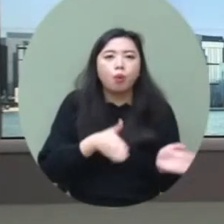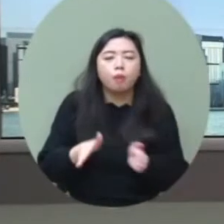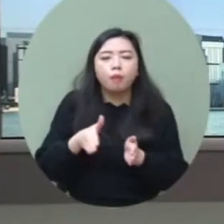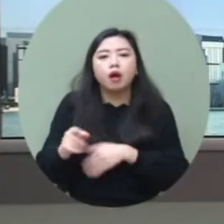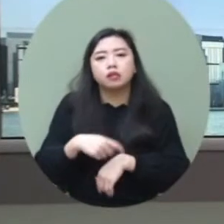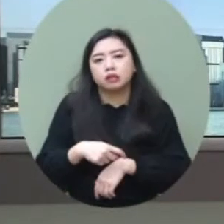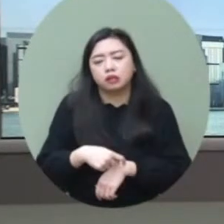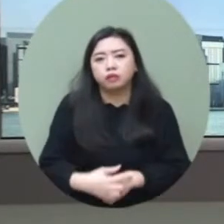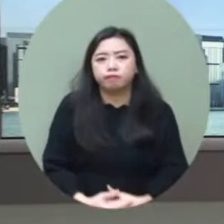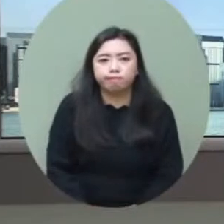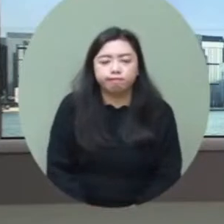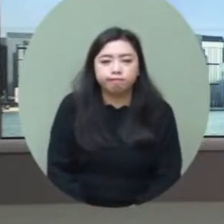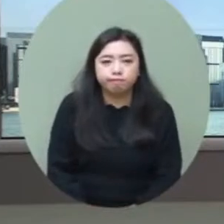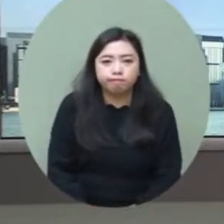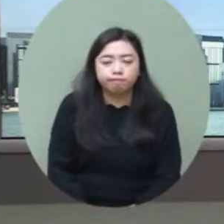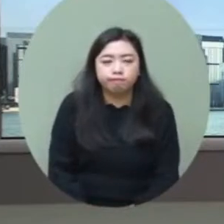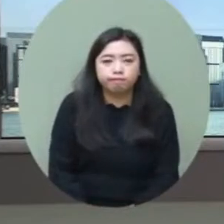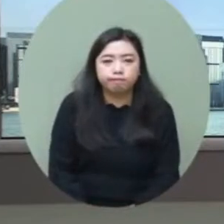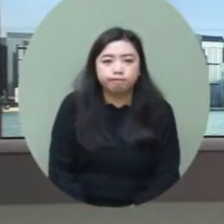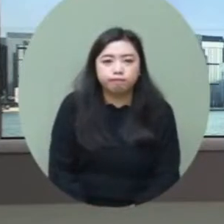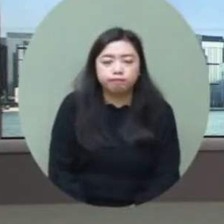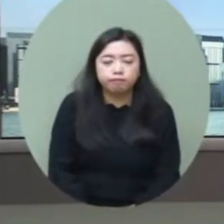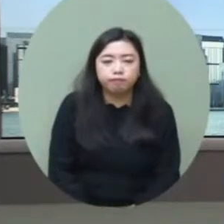Next question.